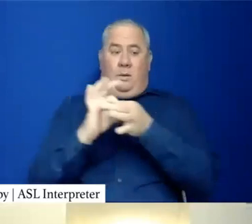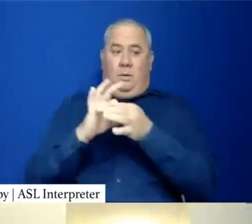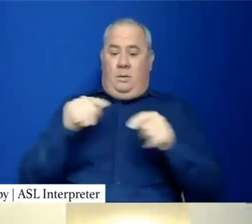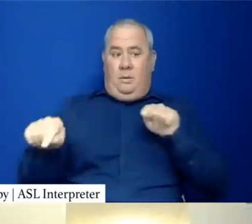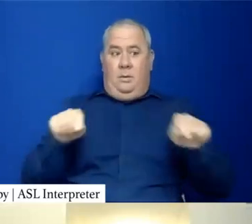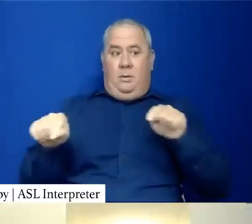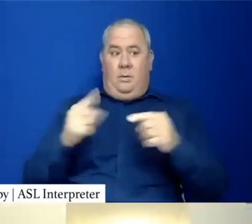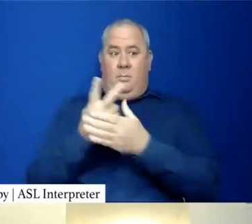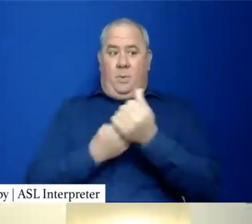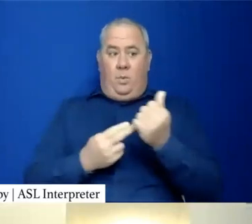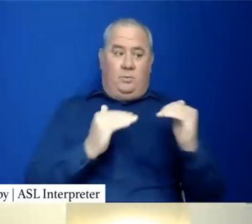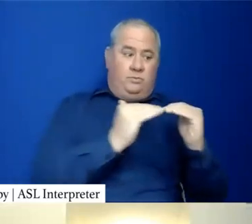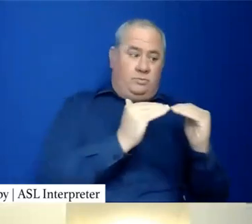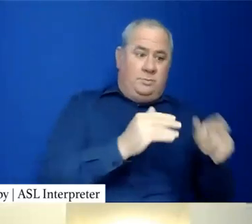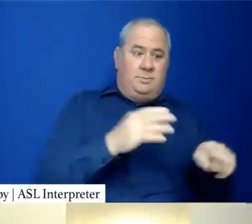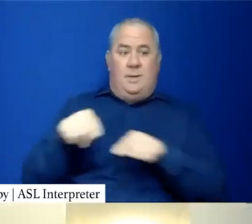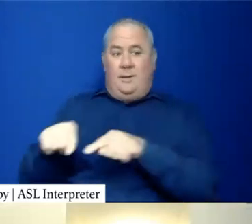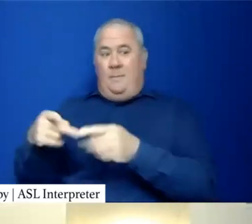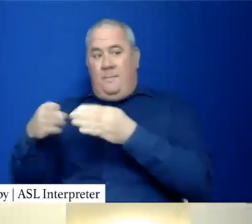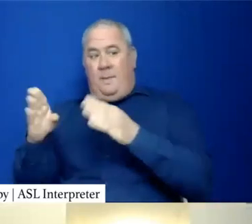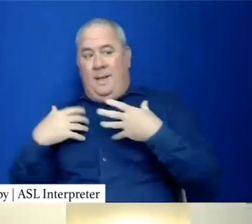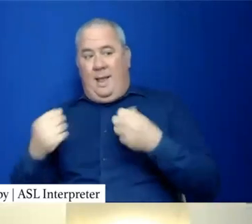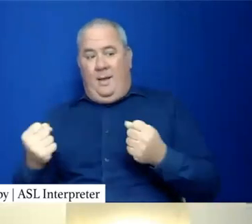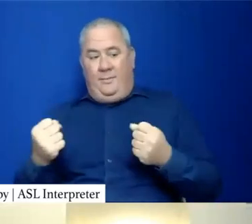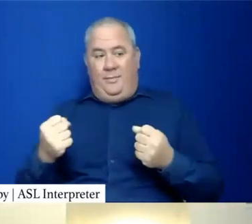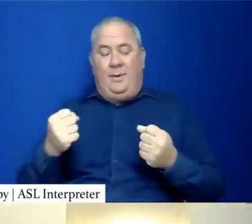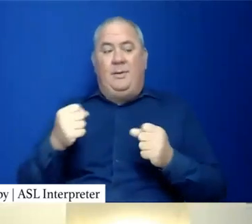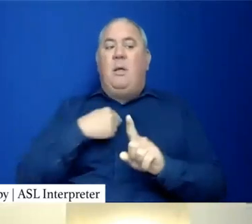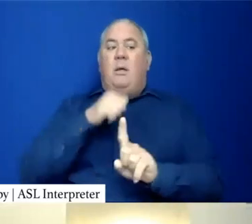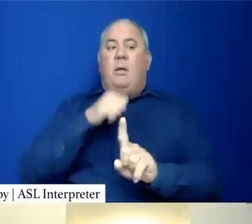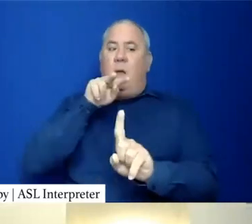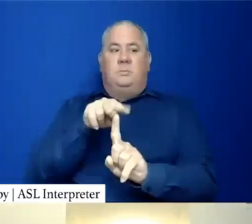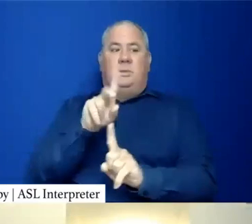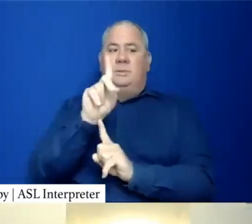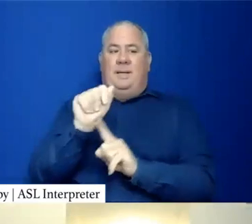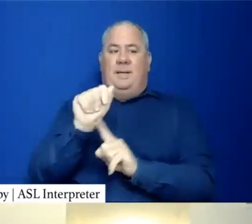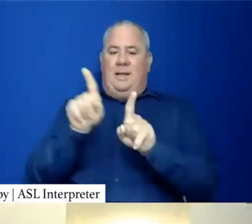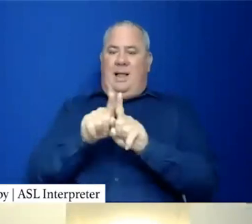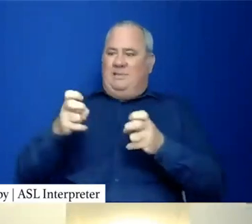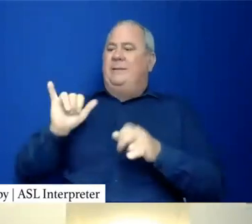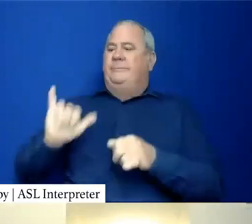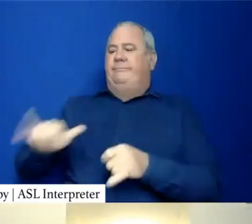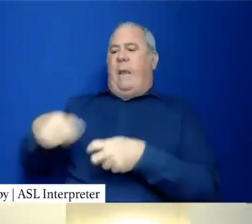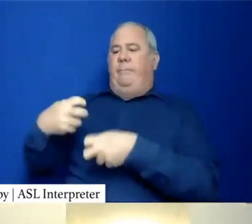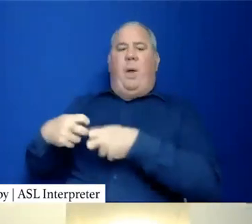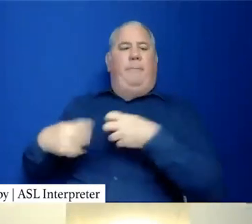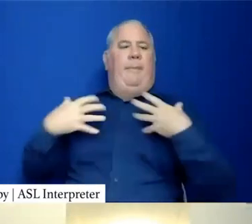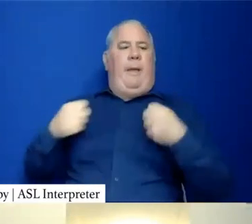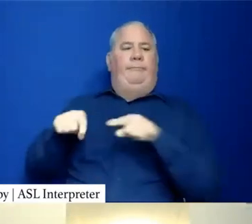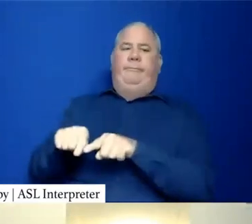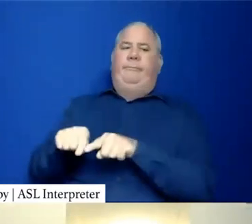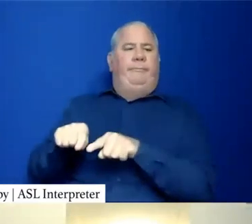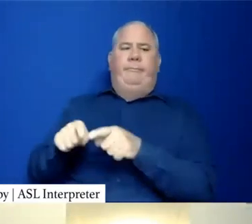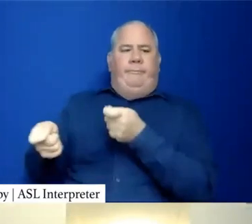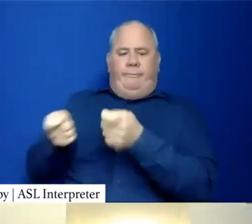you don't view disability as a health problem to be eliminated or controlled. You view